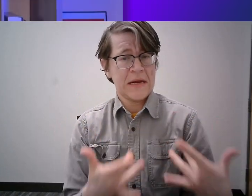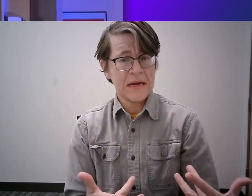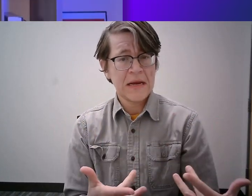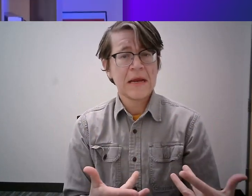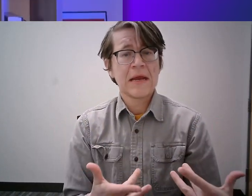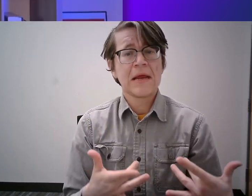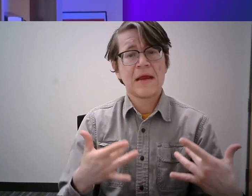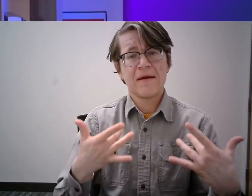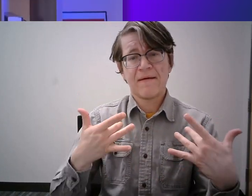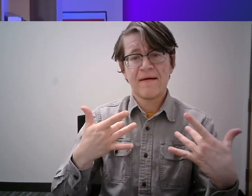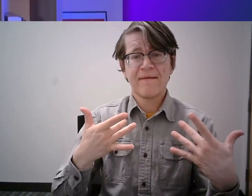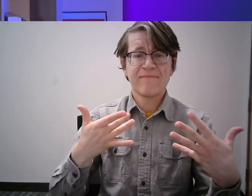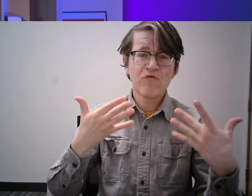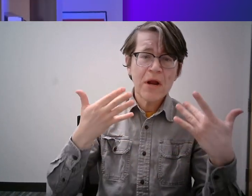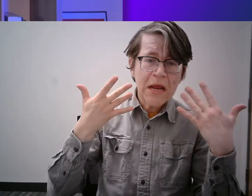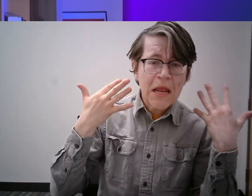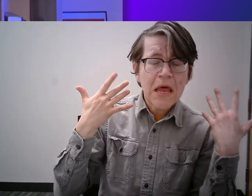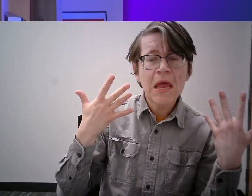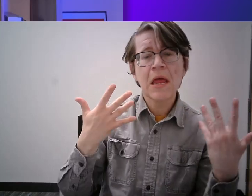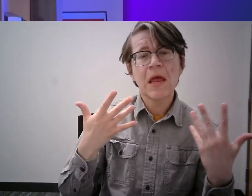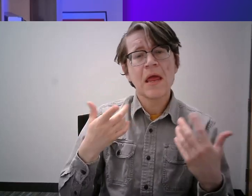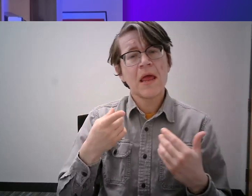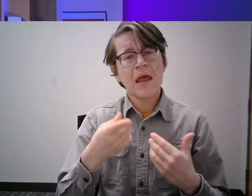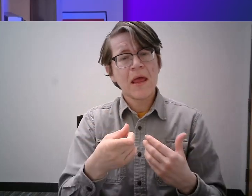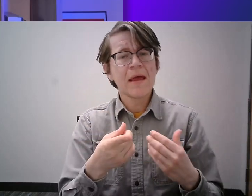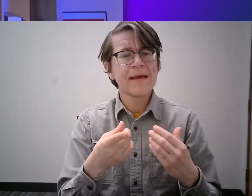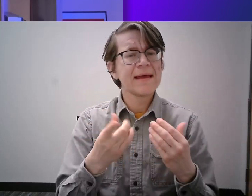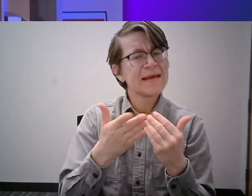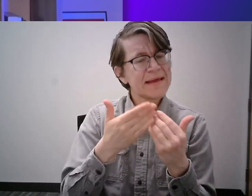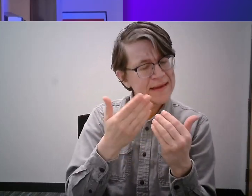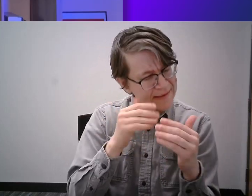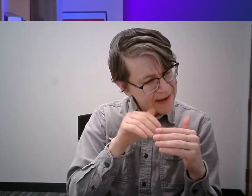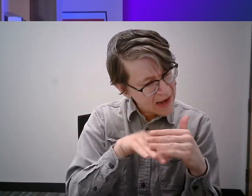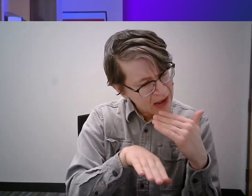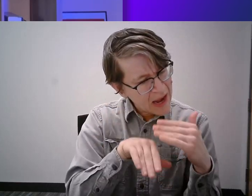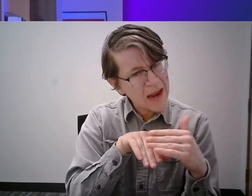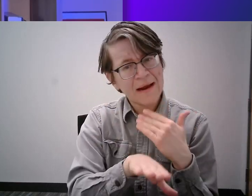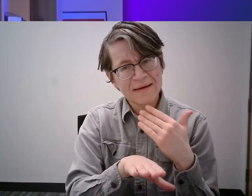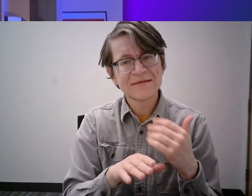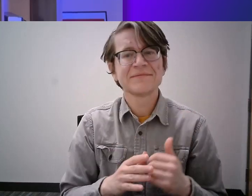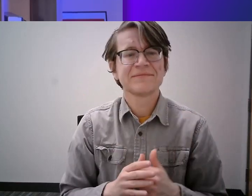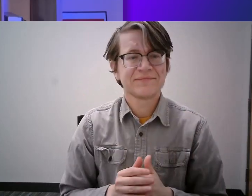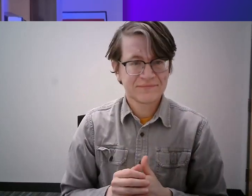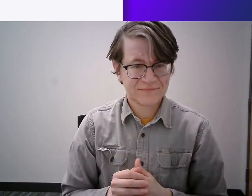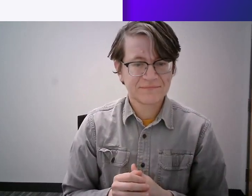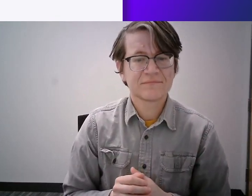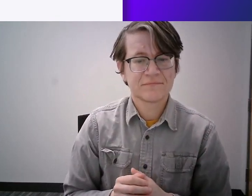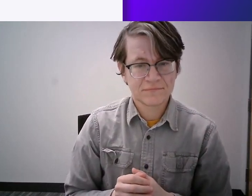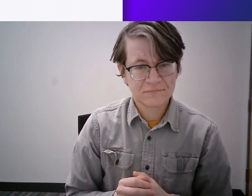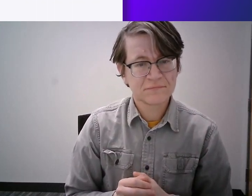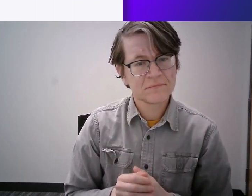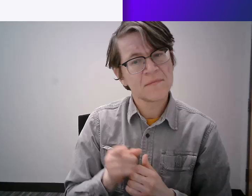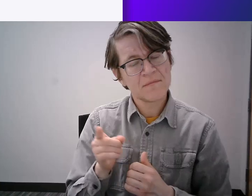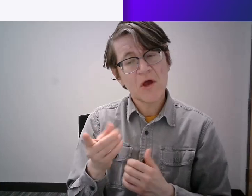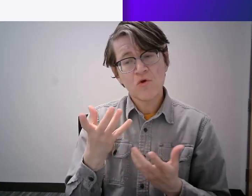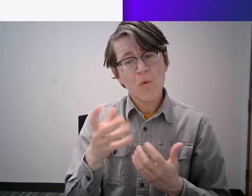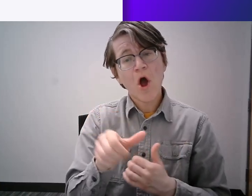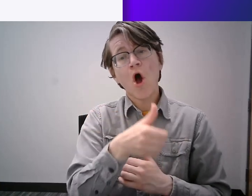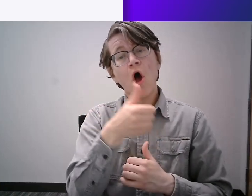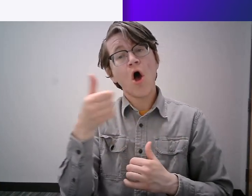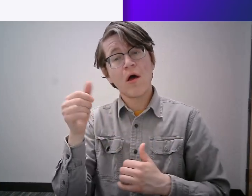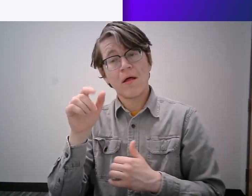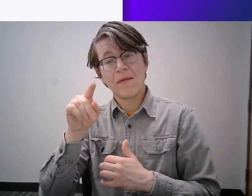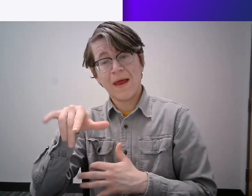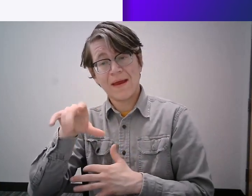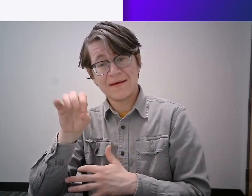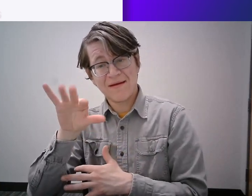approachable, something that's also making it easier for you to choose a typeface that should convey these feelings. Moving to the